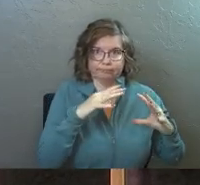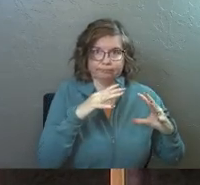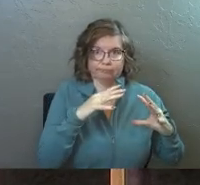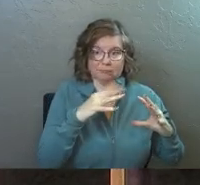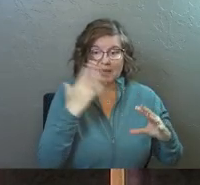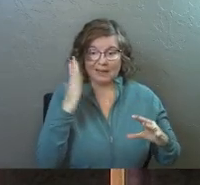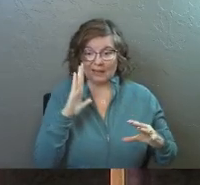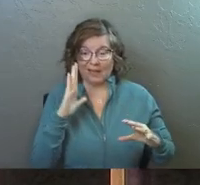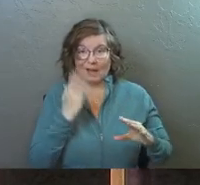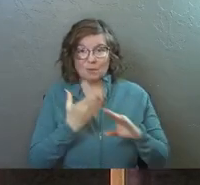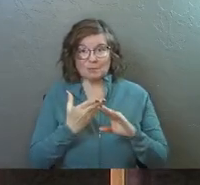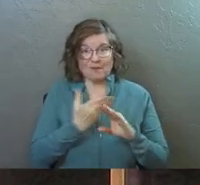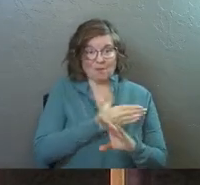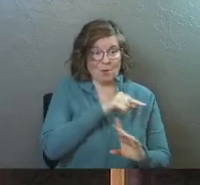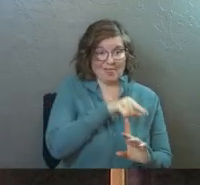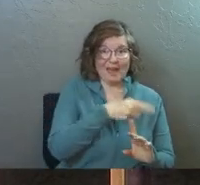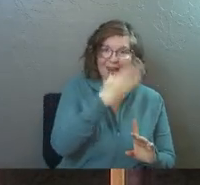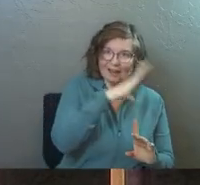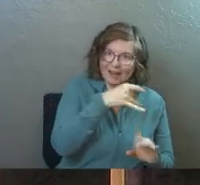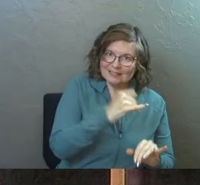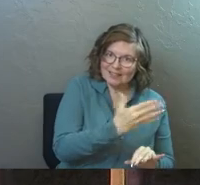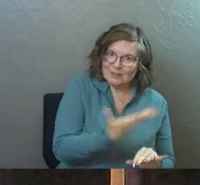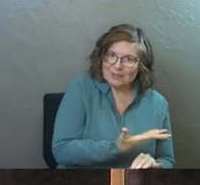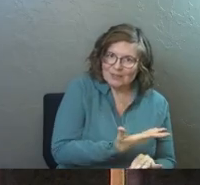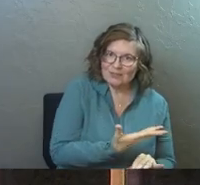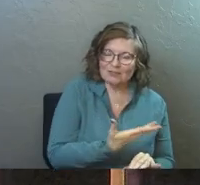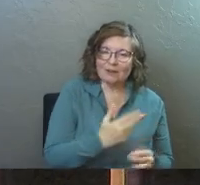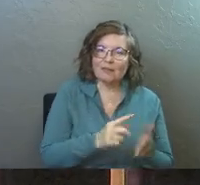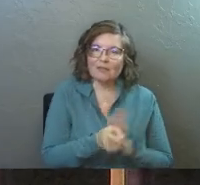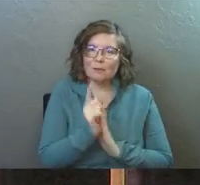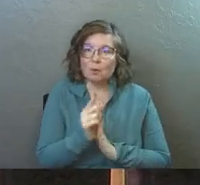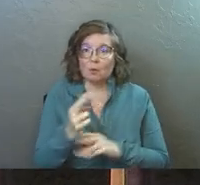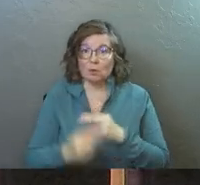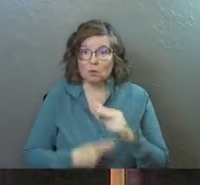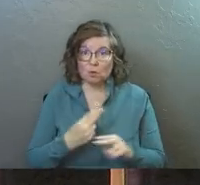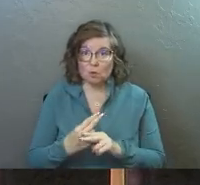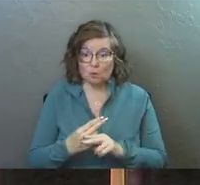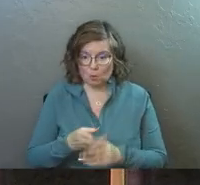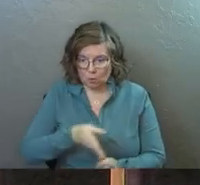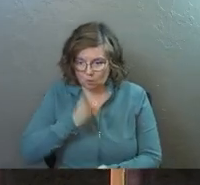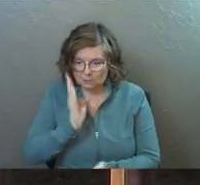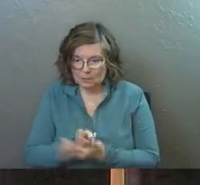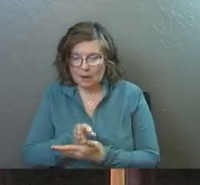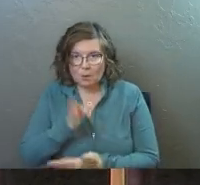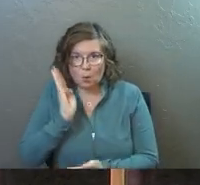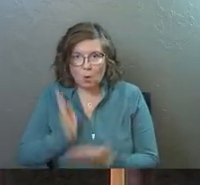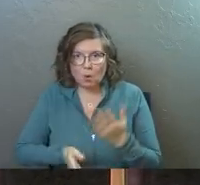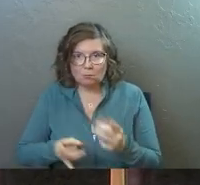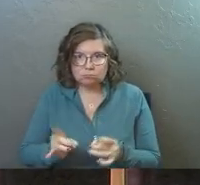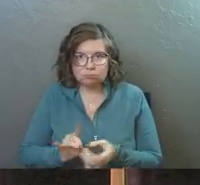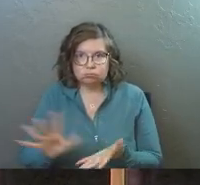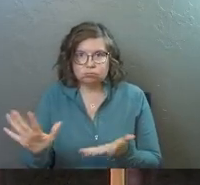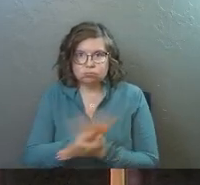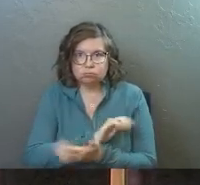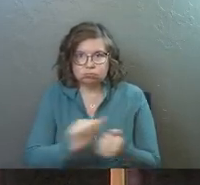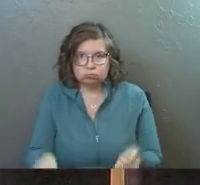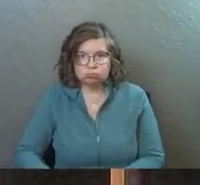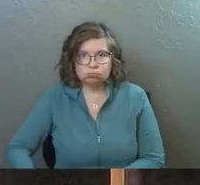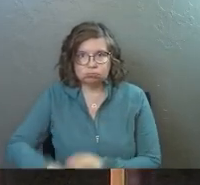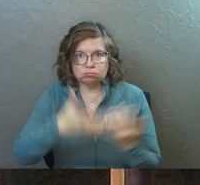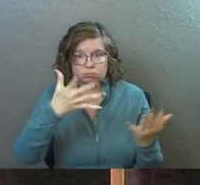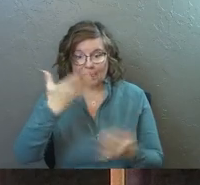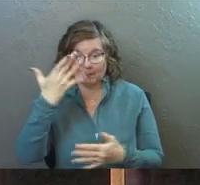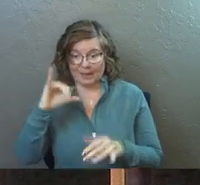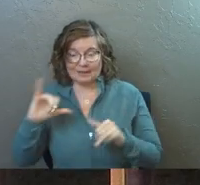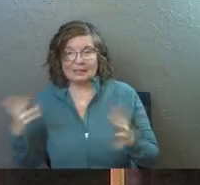that beginning. He was here before that beginning. And there's a moment when this universe will be over, and God will be here as this universe is over.